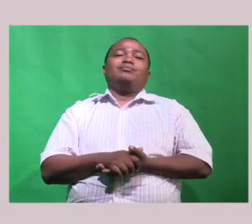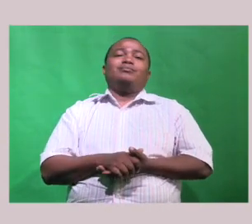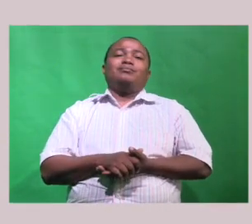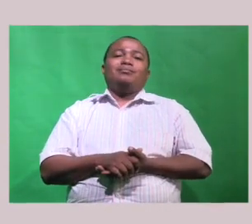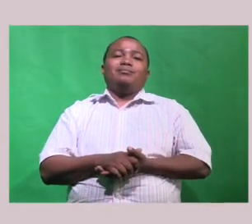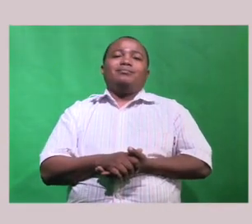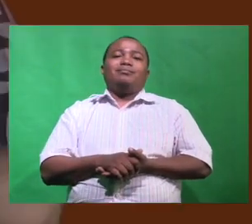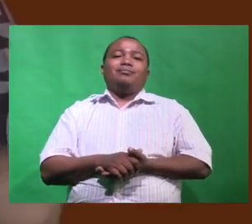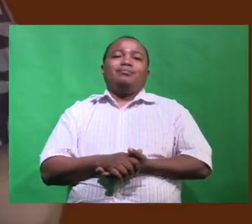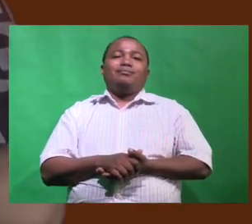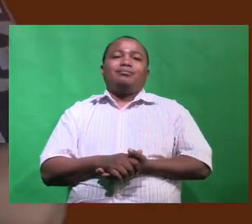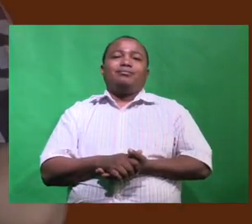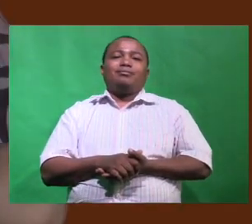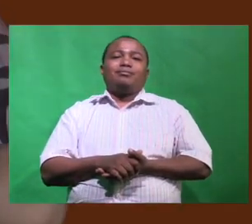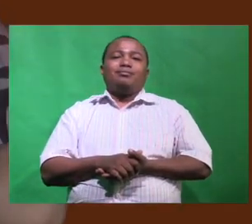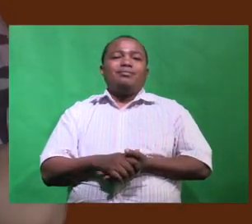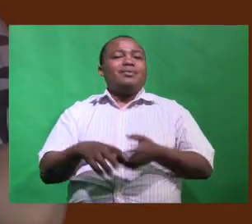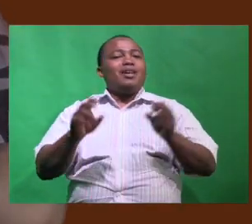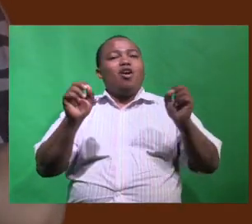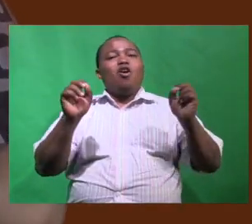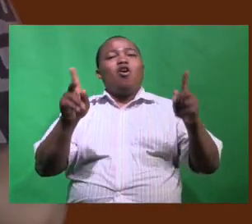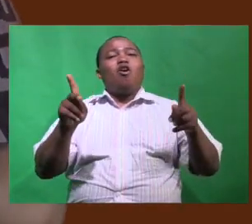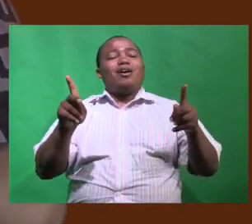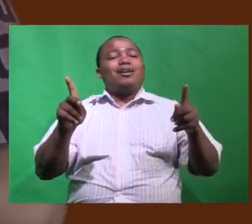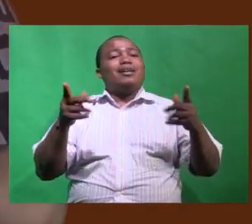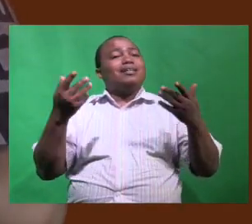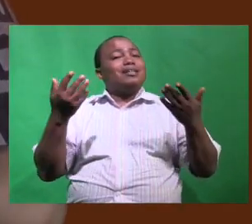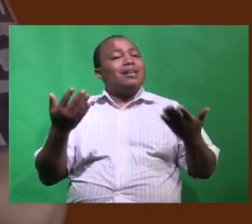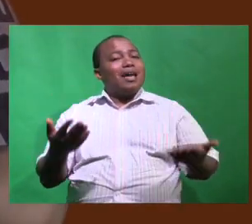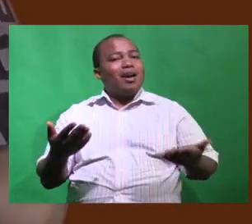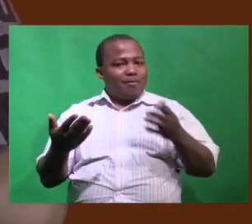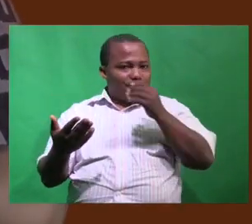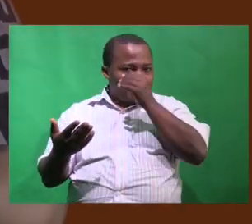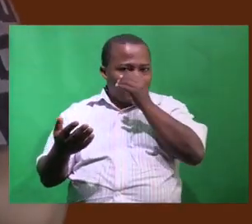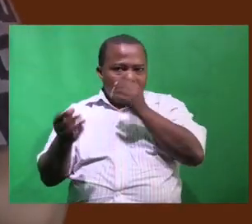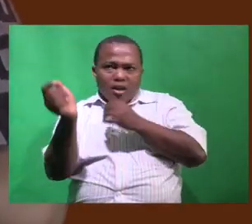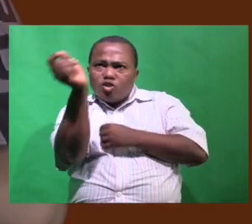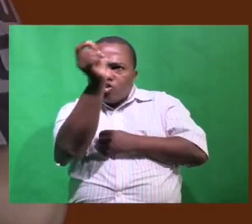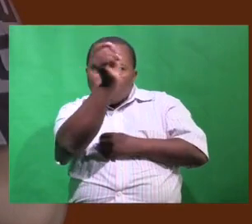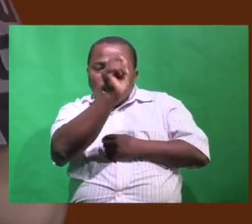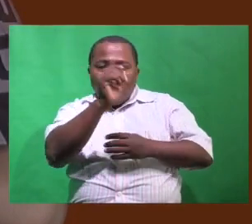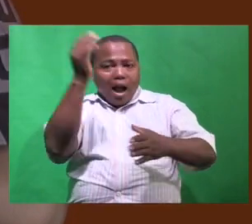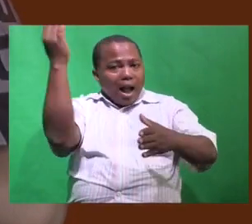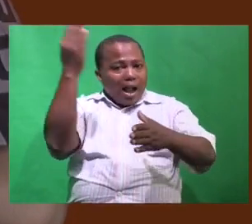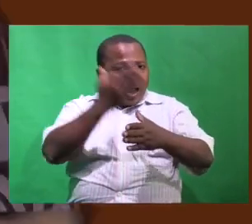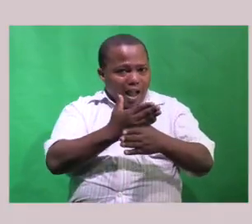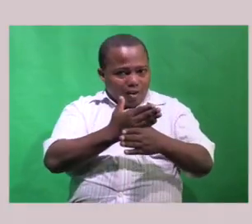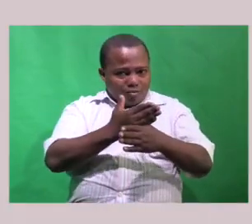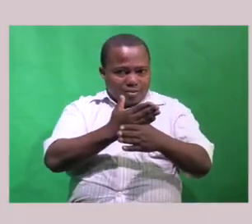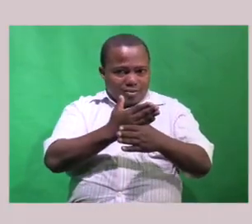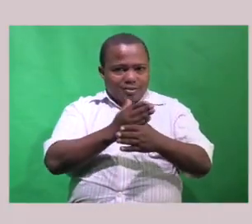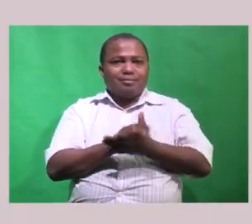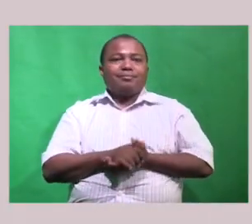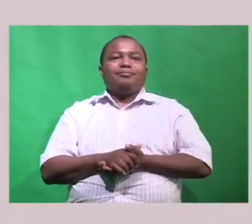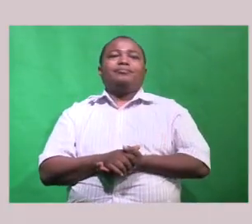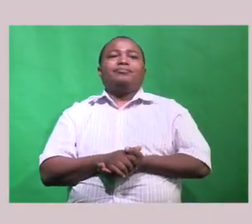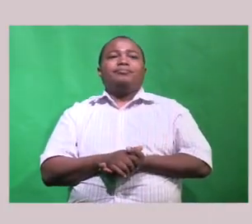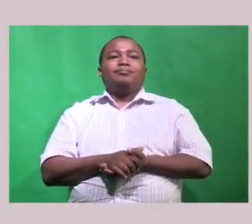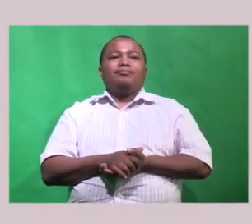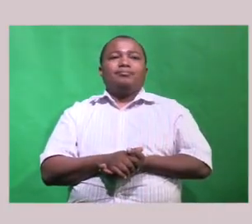505. Okay, now draw accounts of rates accounts,